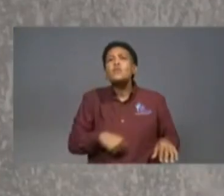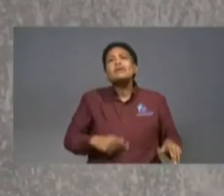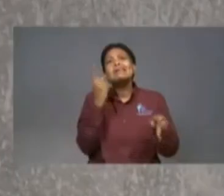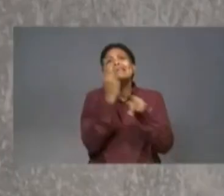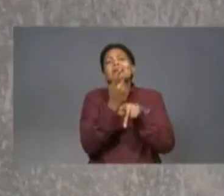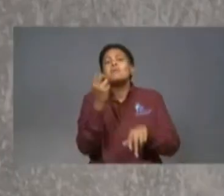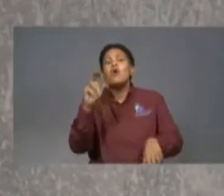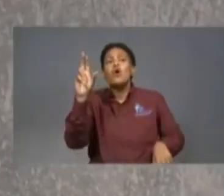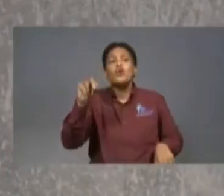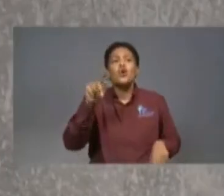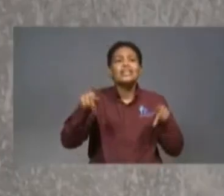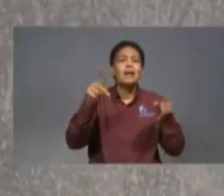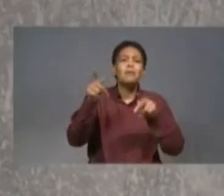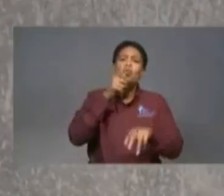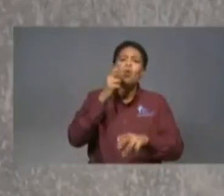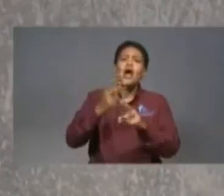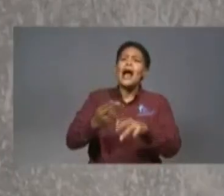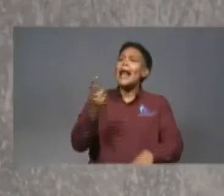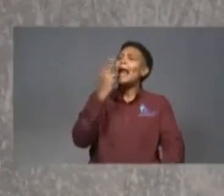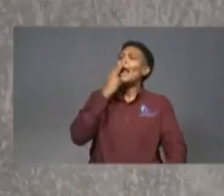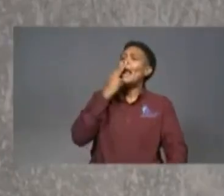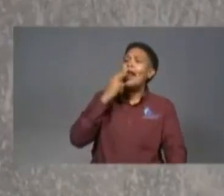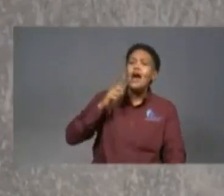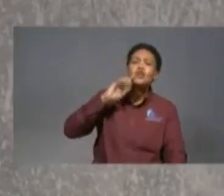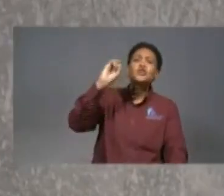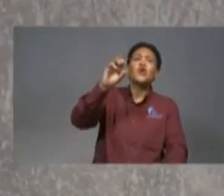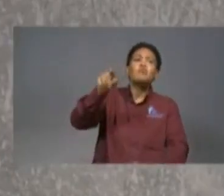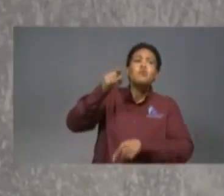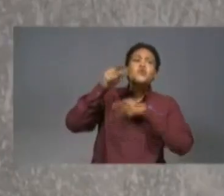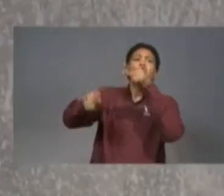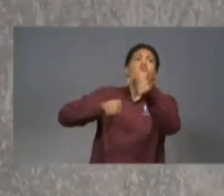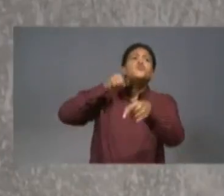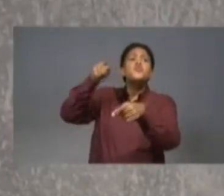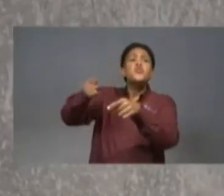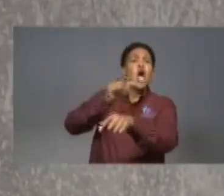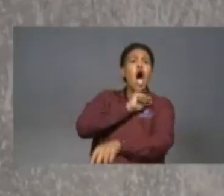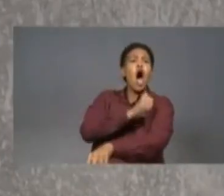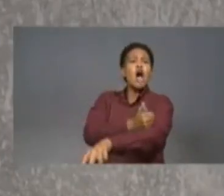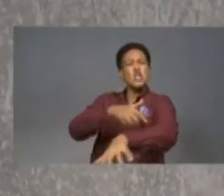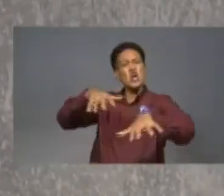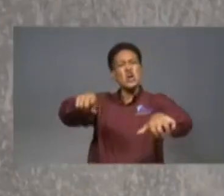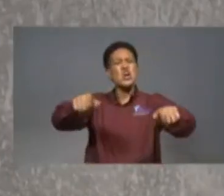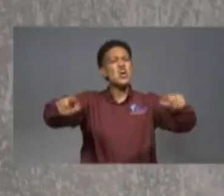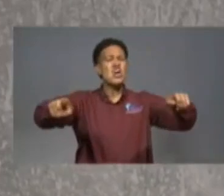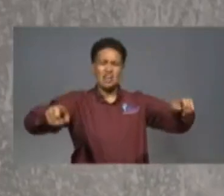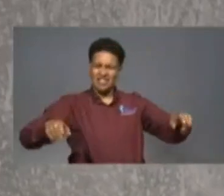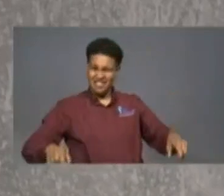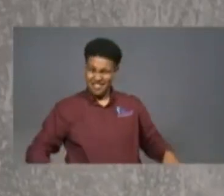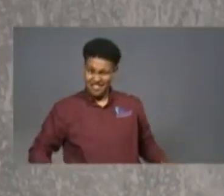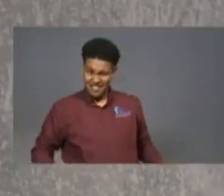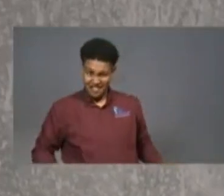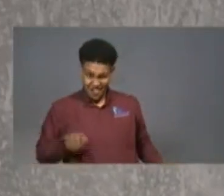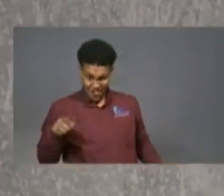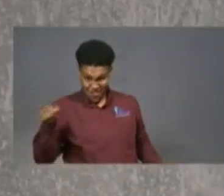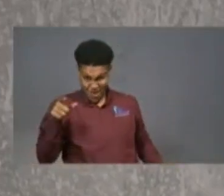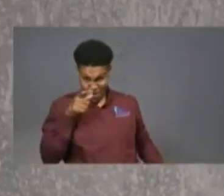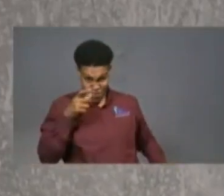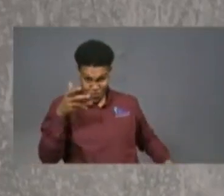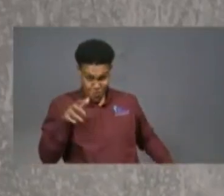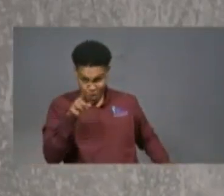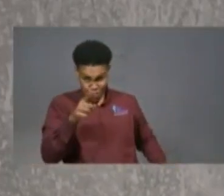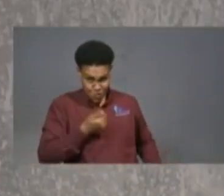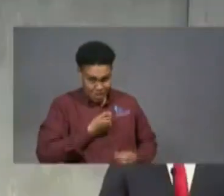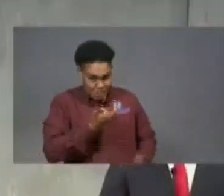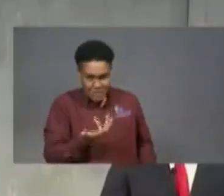people Hitler and talk about all kind of authoritarian, and they're the people who don't want you to